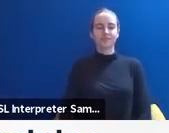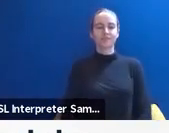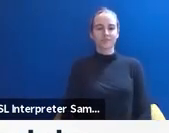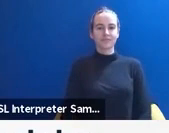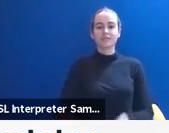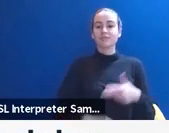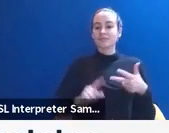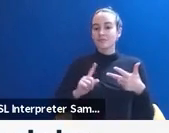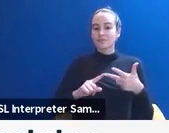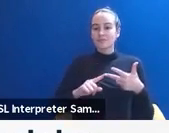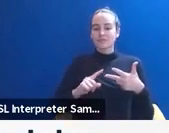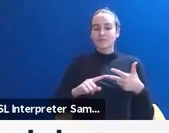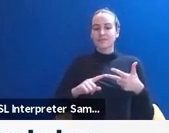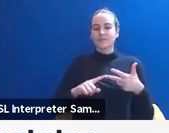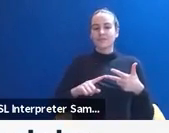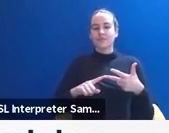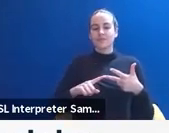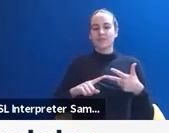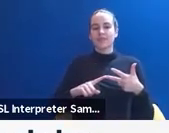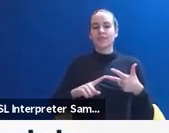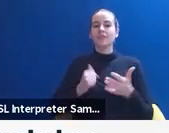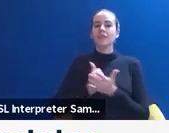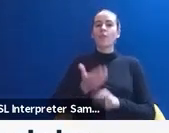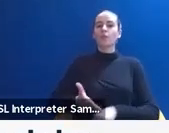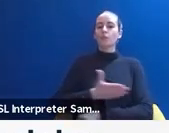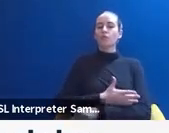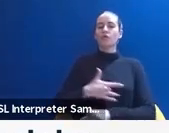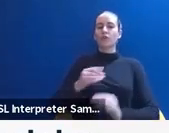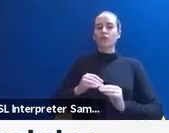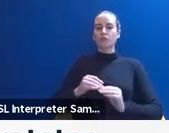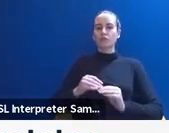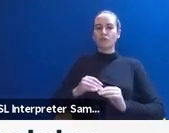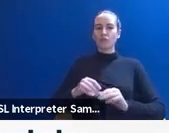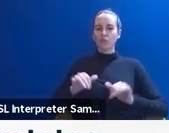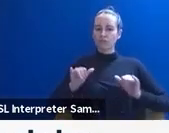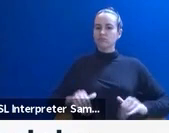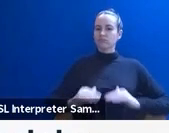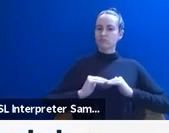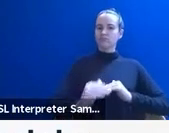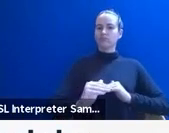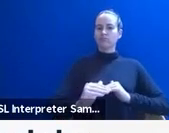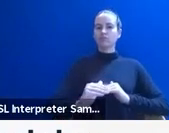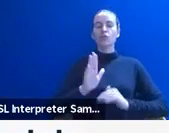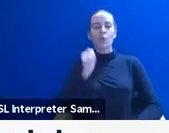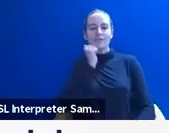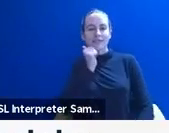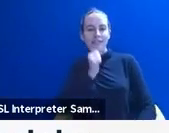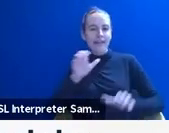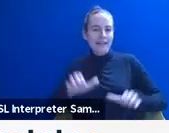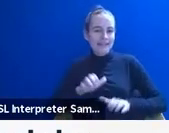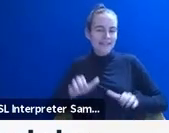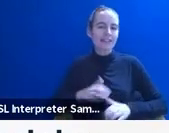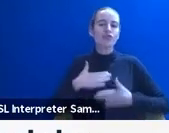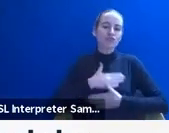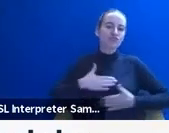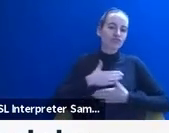training is used to improve steadiness so that daily activities such as self-care or leisure activity can be